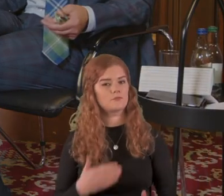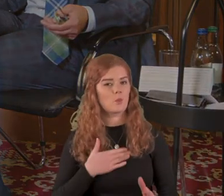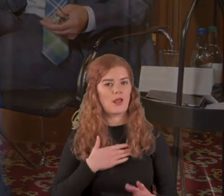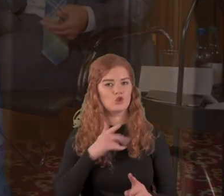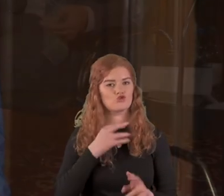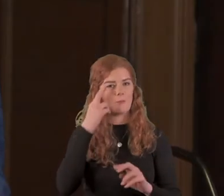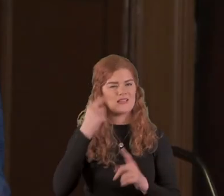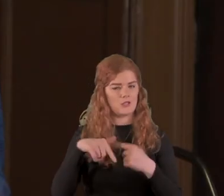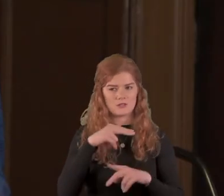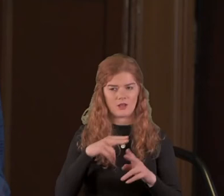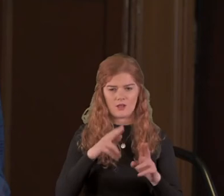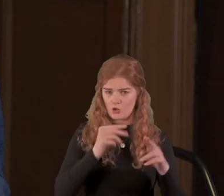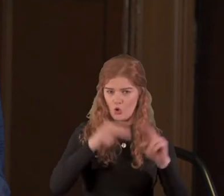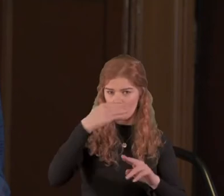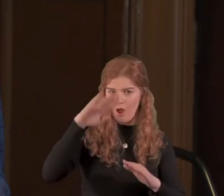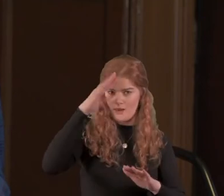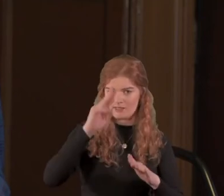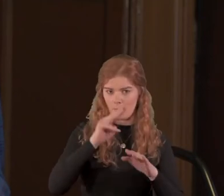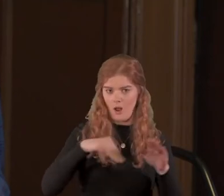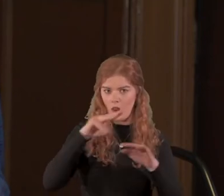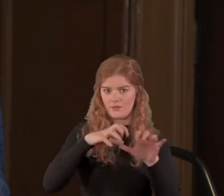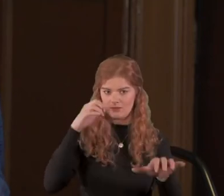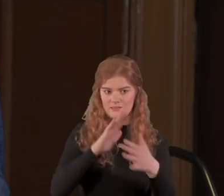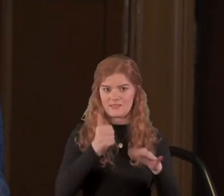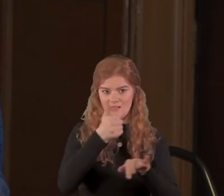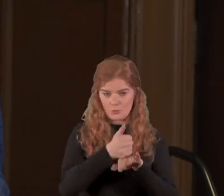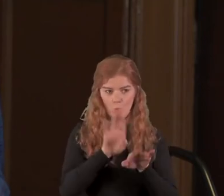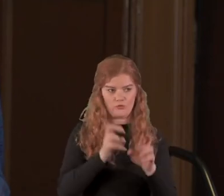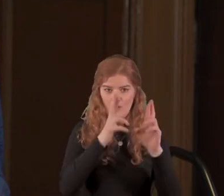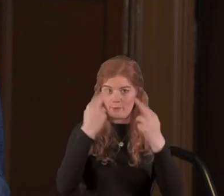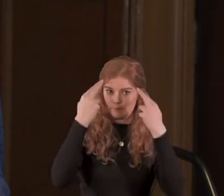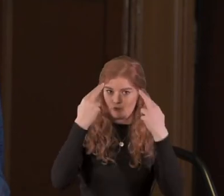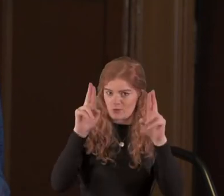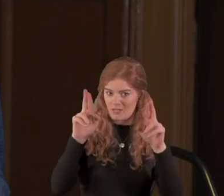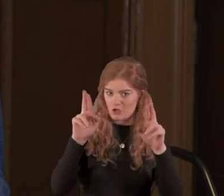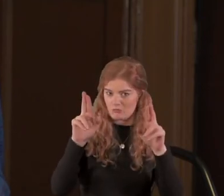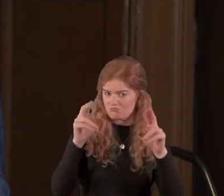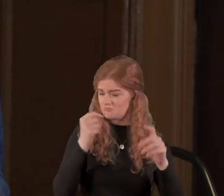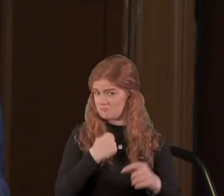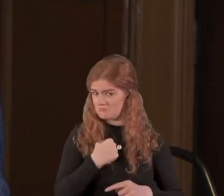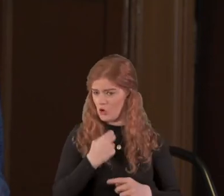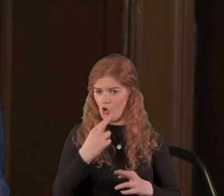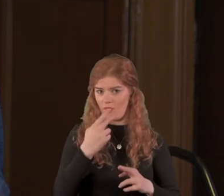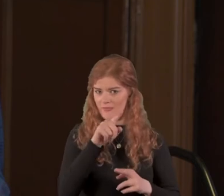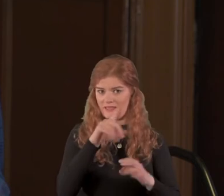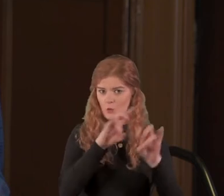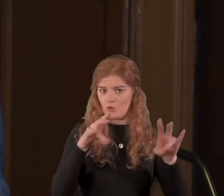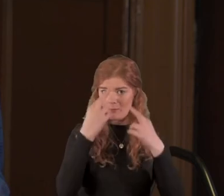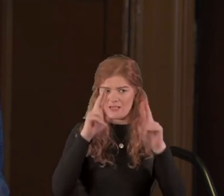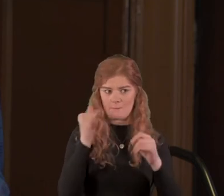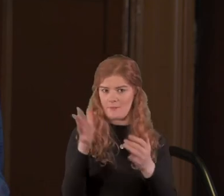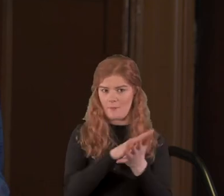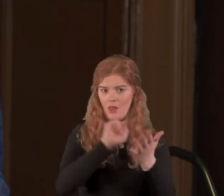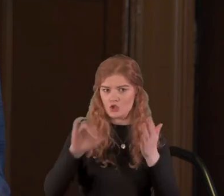is not the Northern Ireland Parliament established with proportional representation? And is not that proportional representation abolished